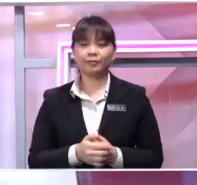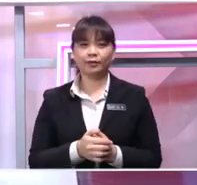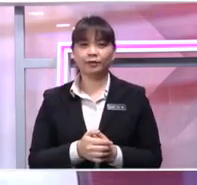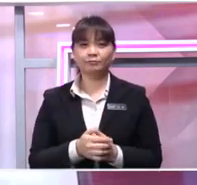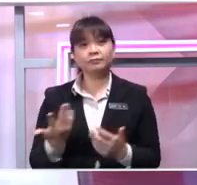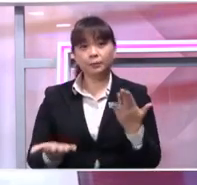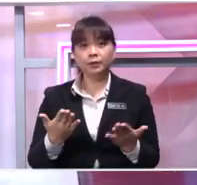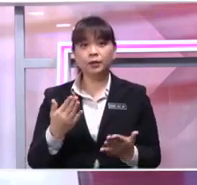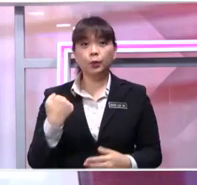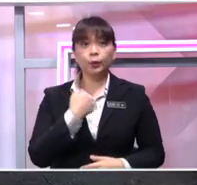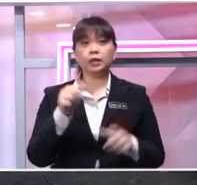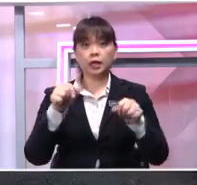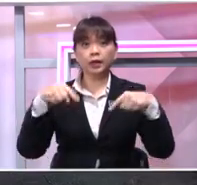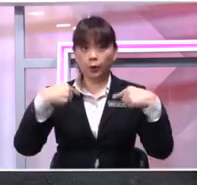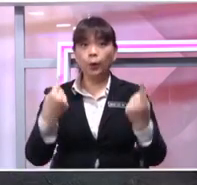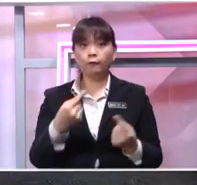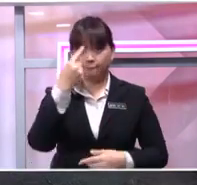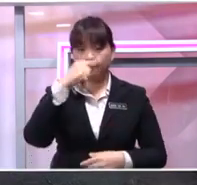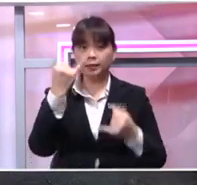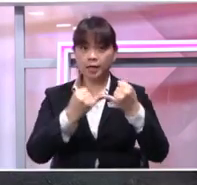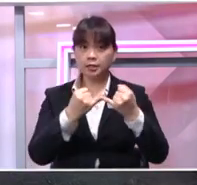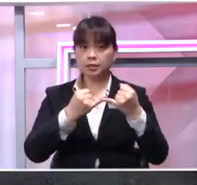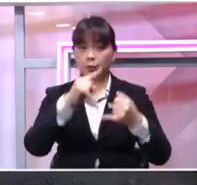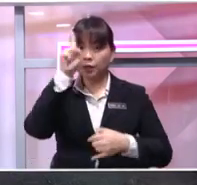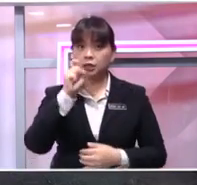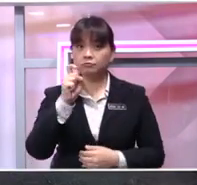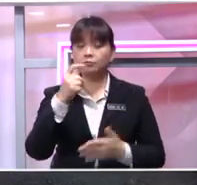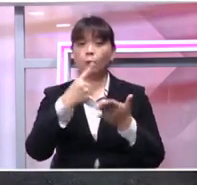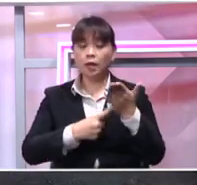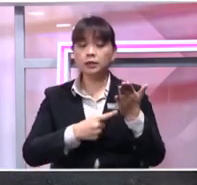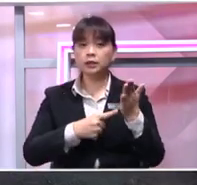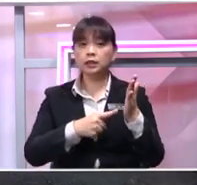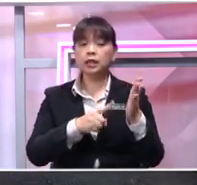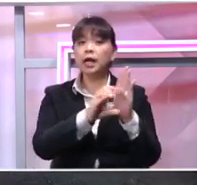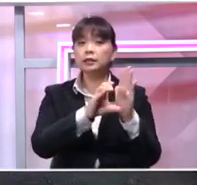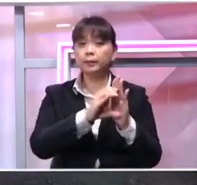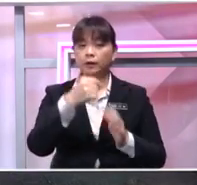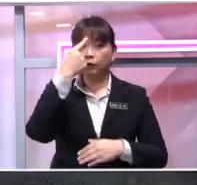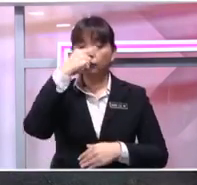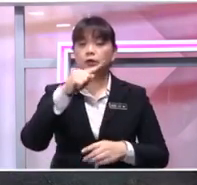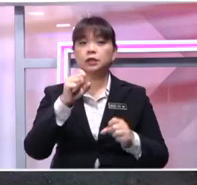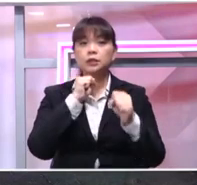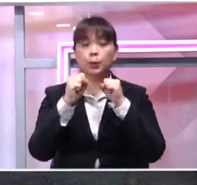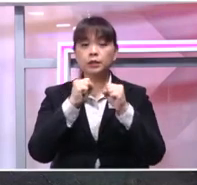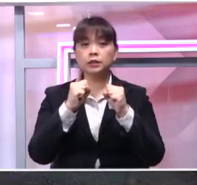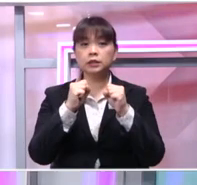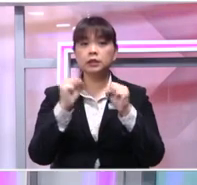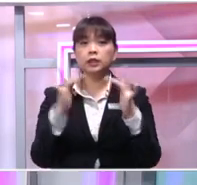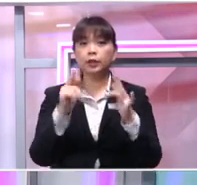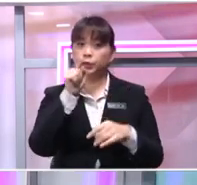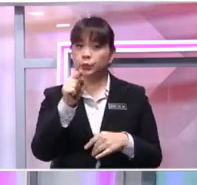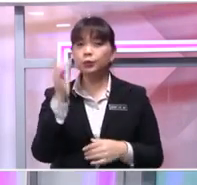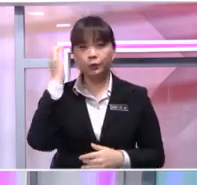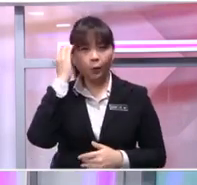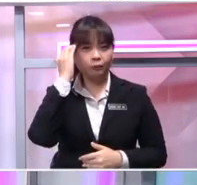go to the last question for Simon. Yes. What are the example of social networking site that you know? Mm-hmm.